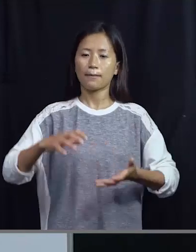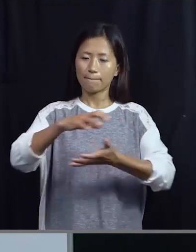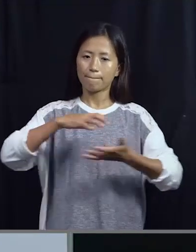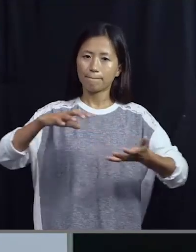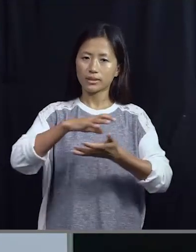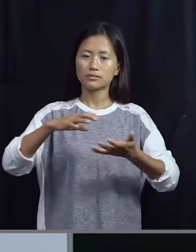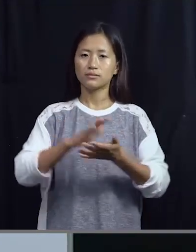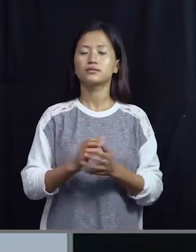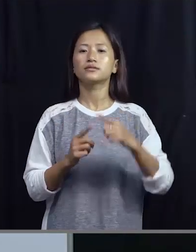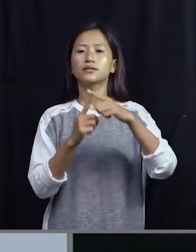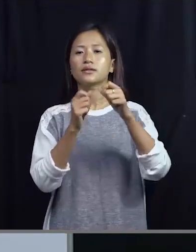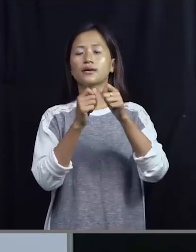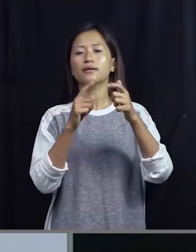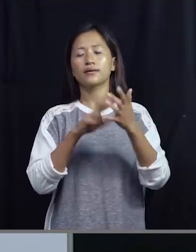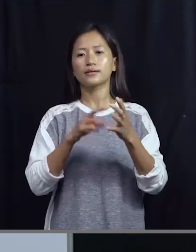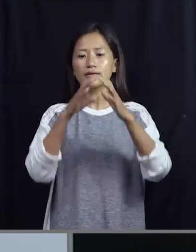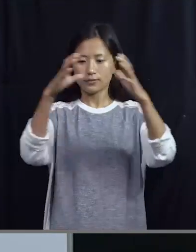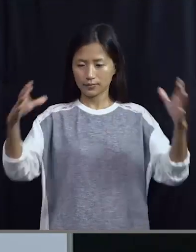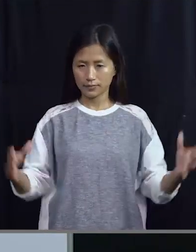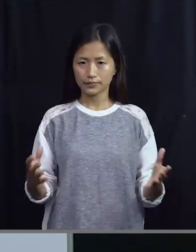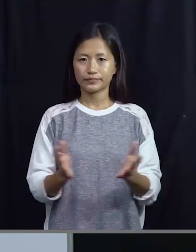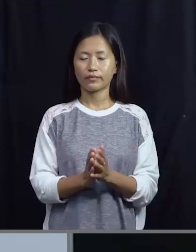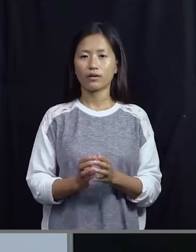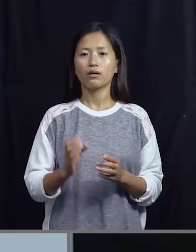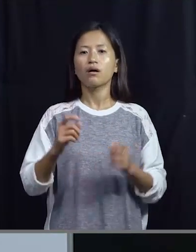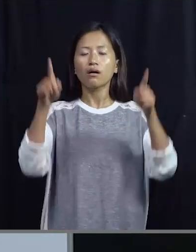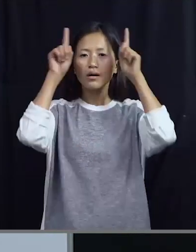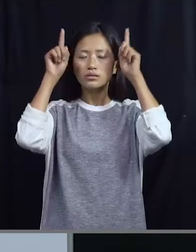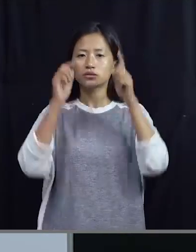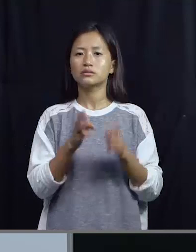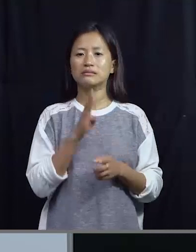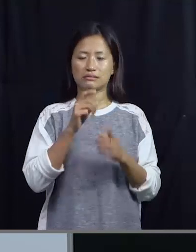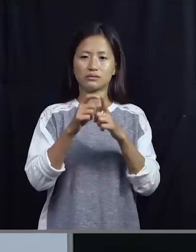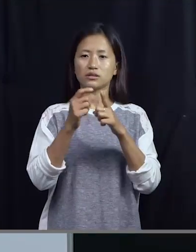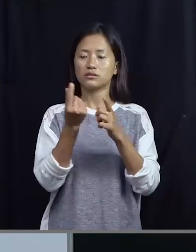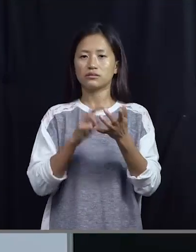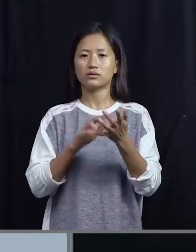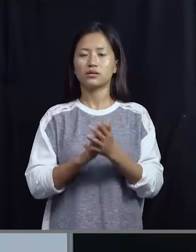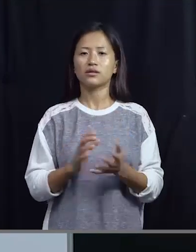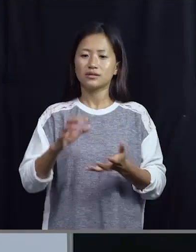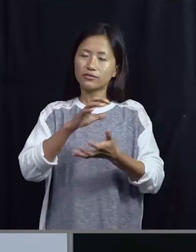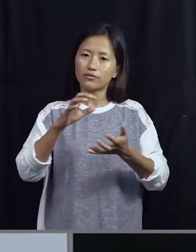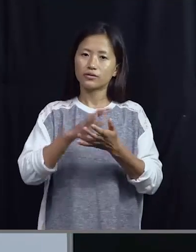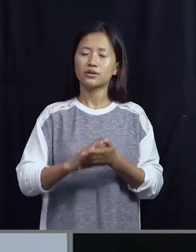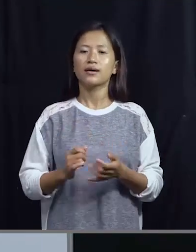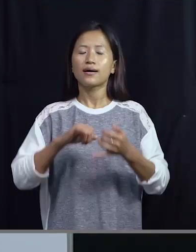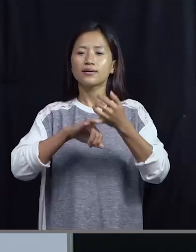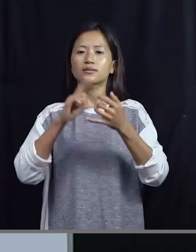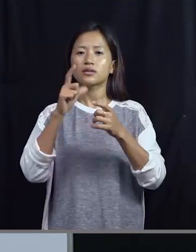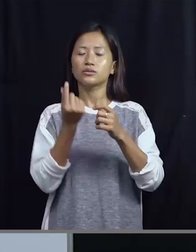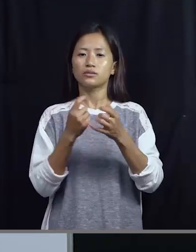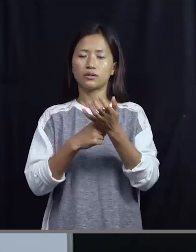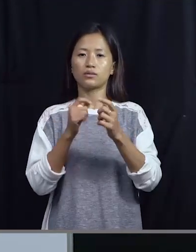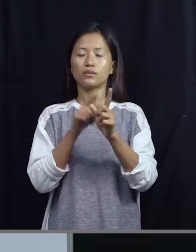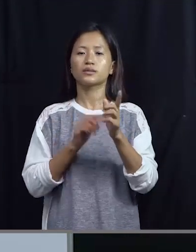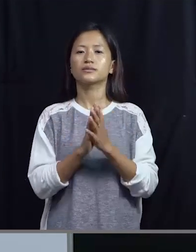tank. After it got mixed, the cow dung and the water, after it got mixed, it formed a slurry. That's the reason